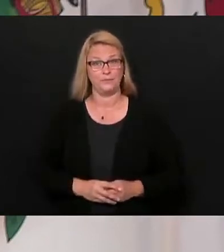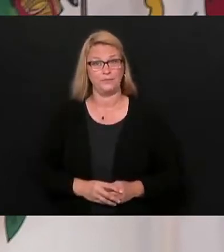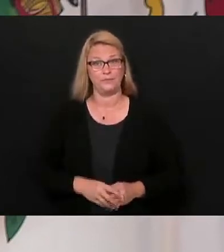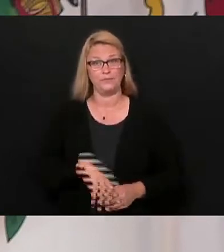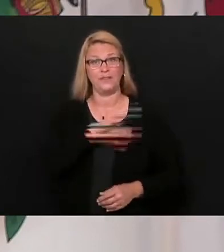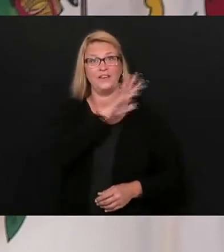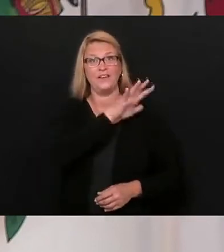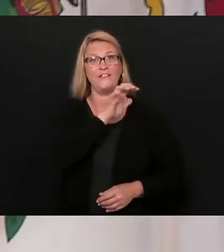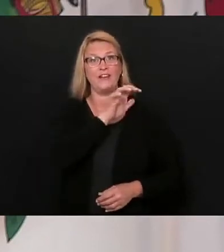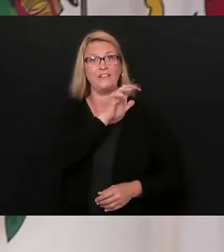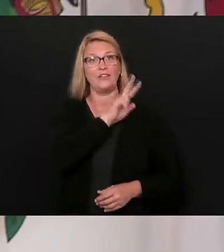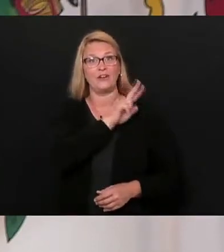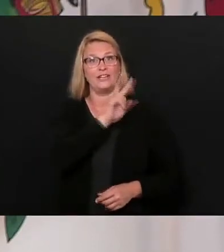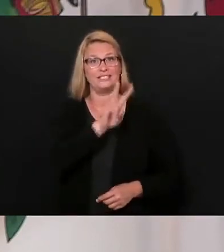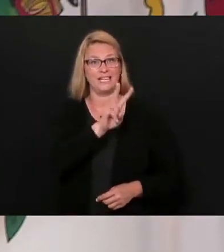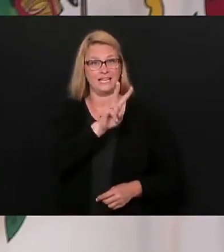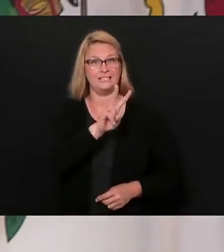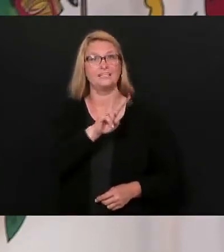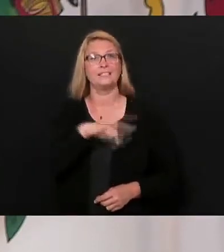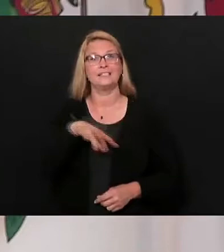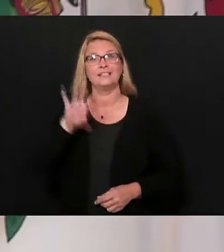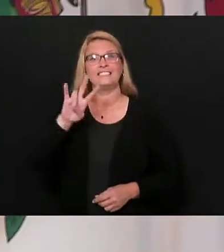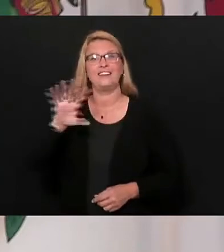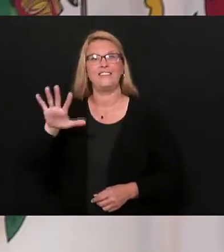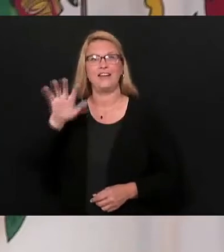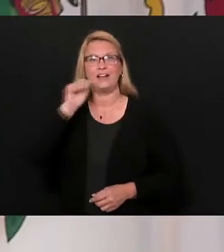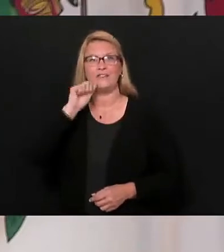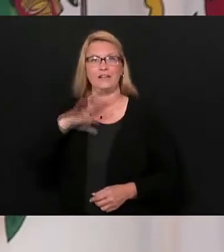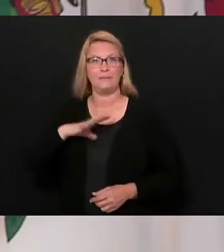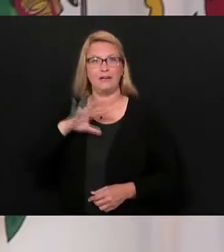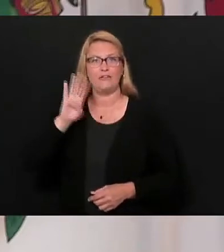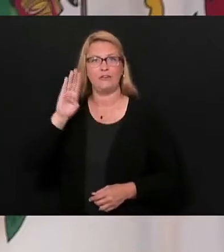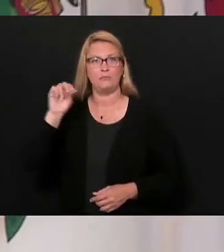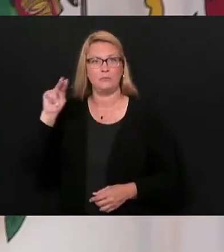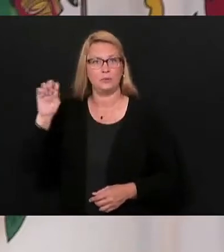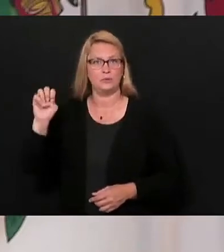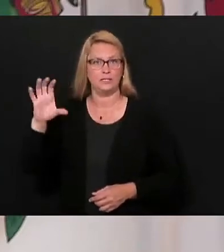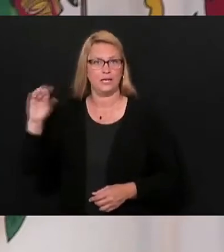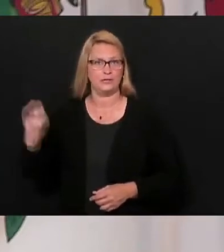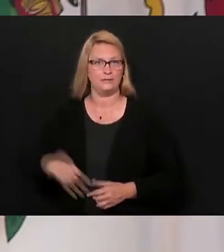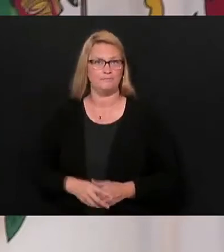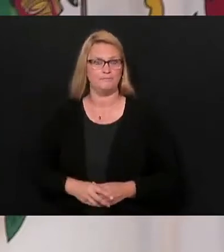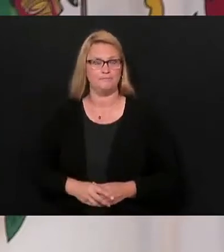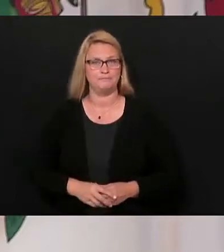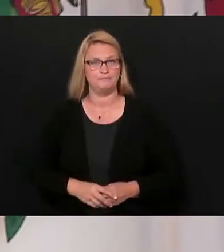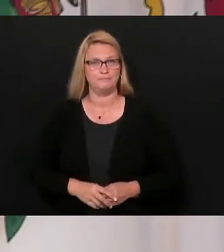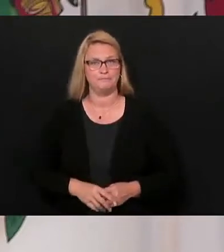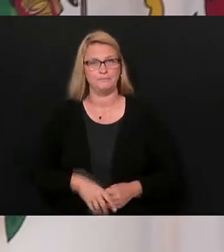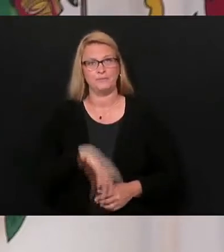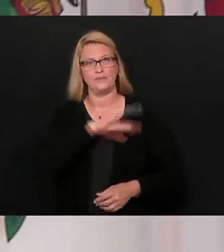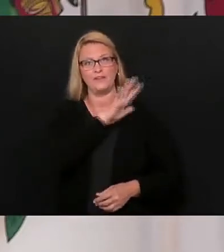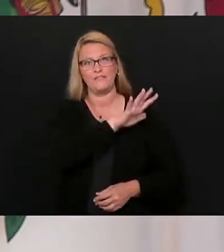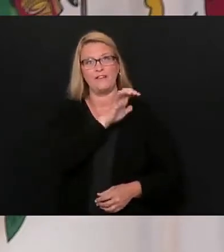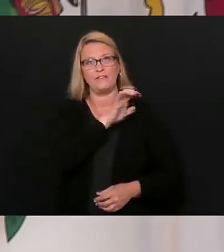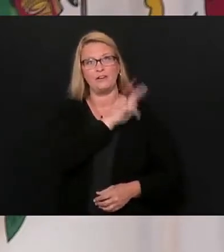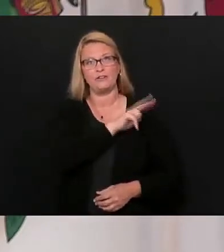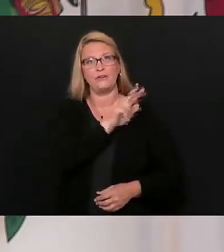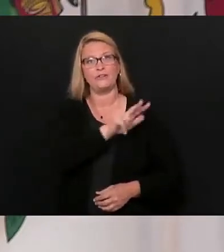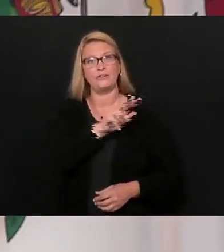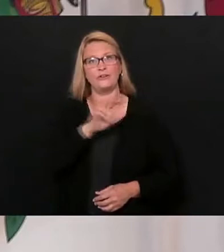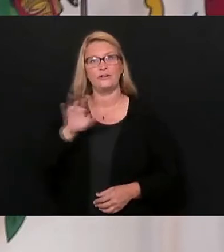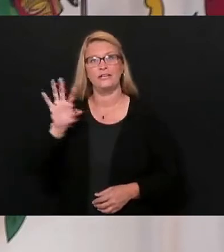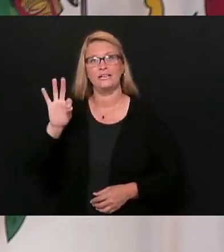Our 532nd death, a 75-year-old female from Boone County. Our 533rd